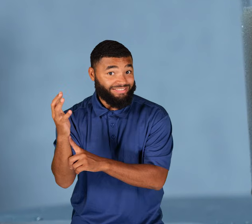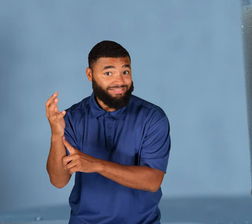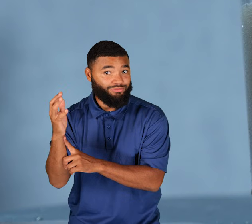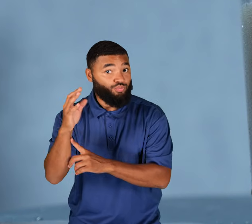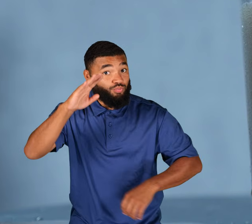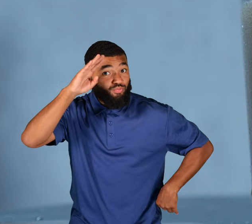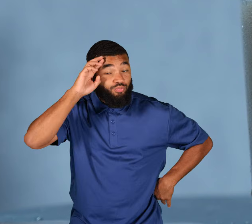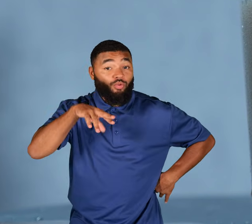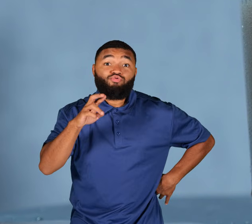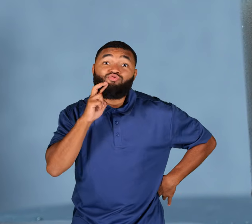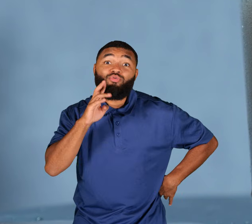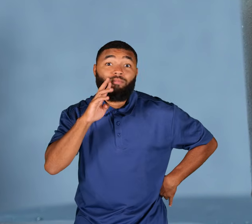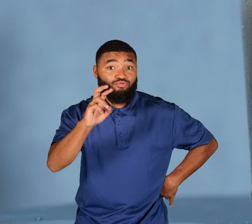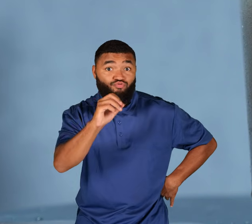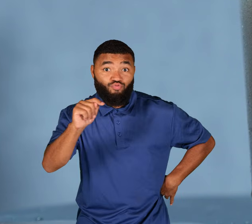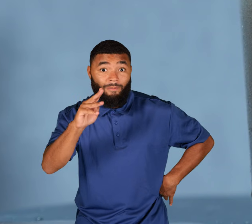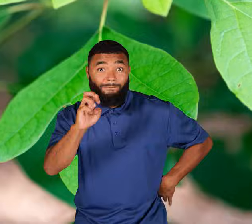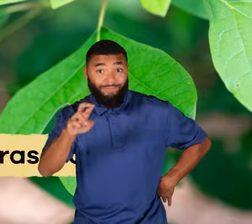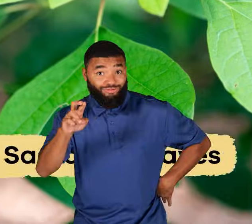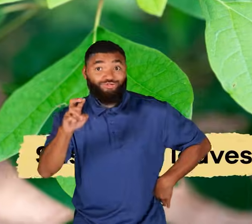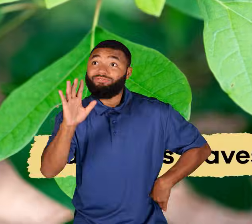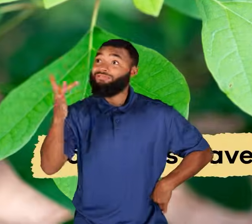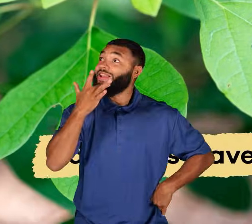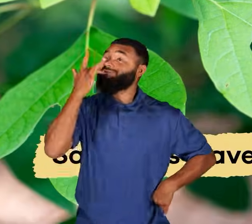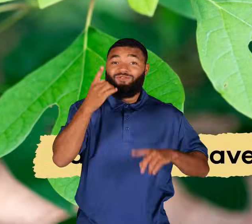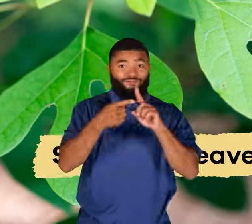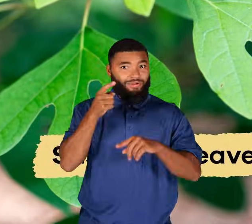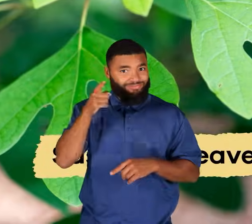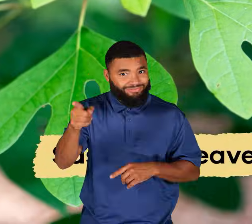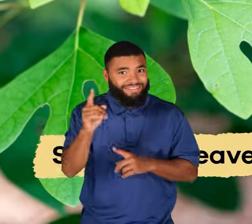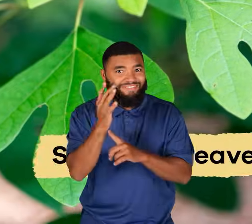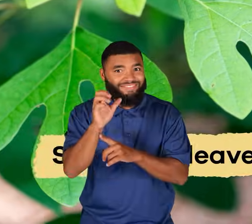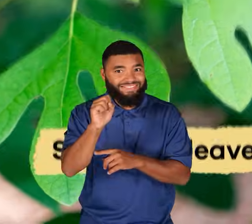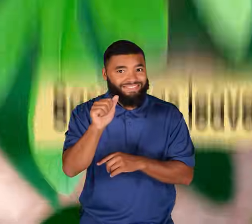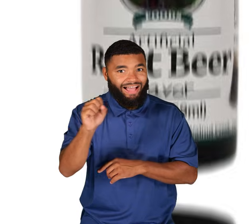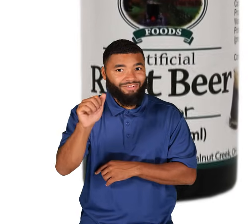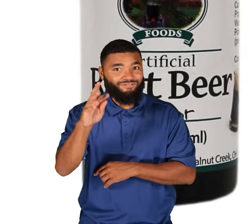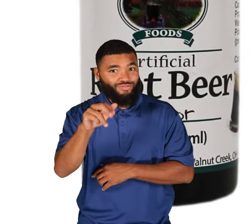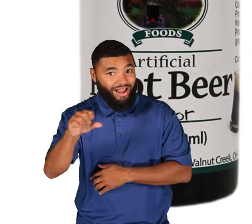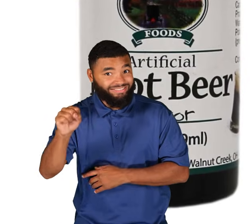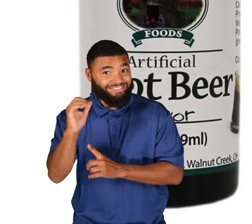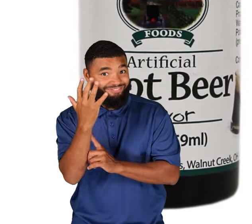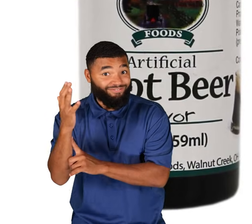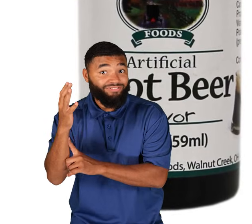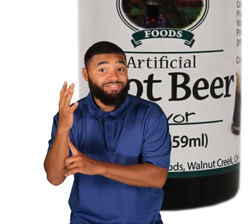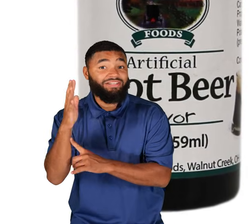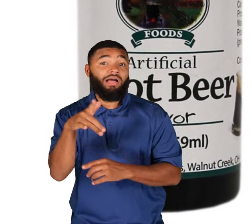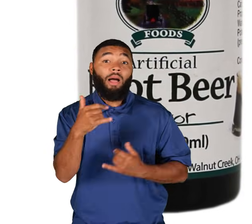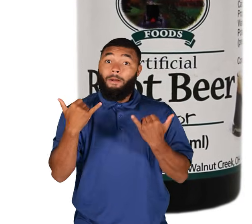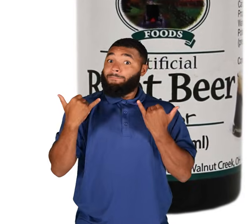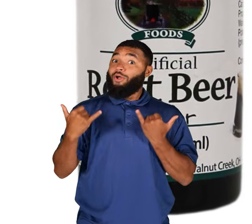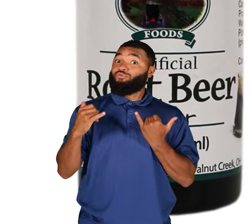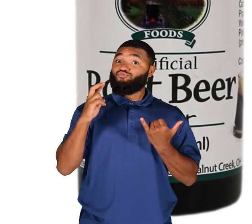you know that root beer gets its sweet flavor from sassafras leaves and the root bark? While modern root beer